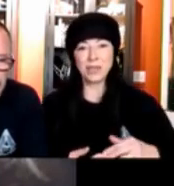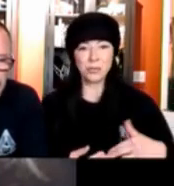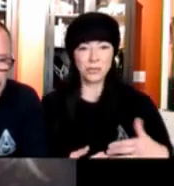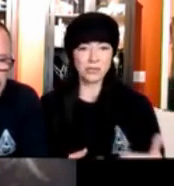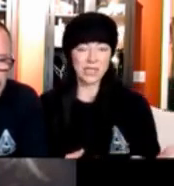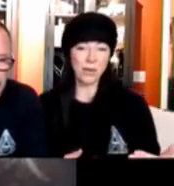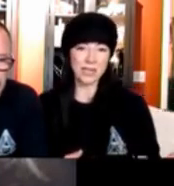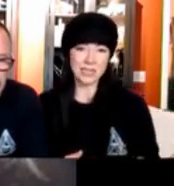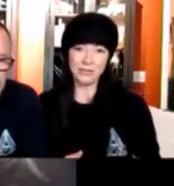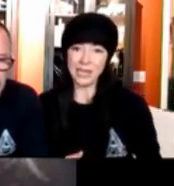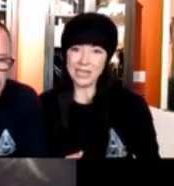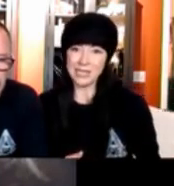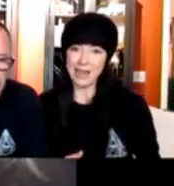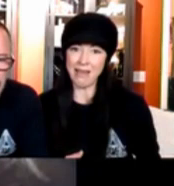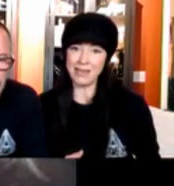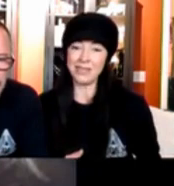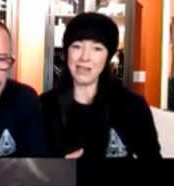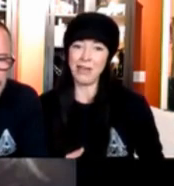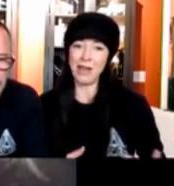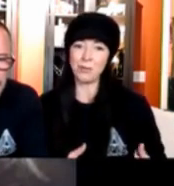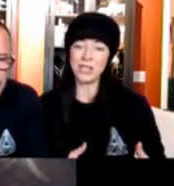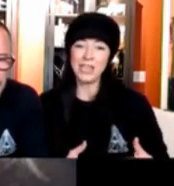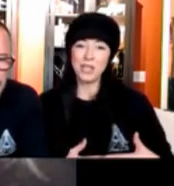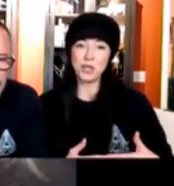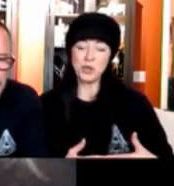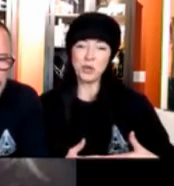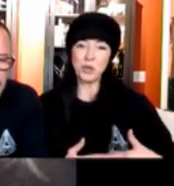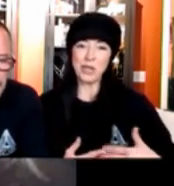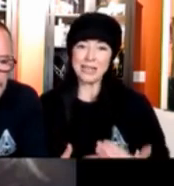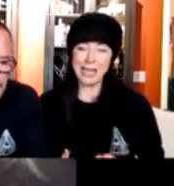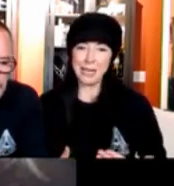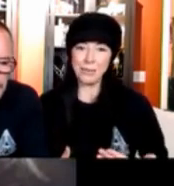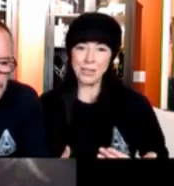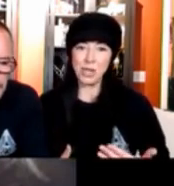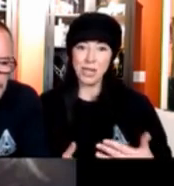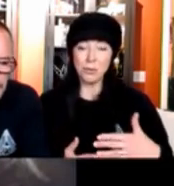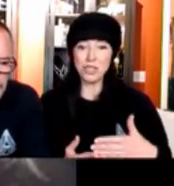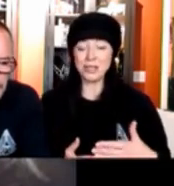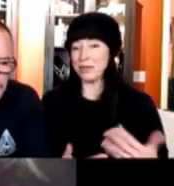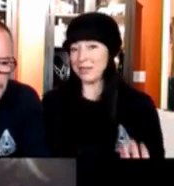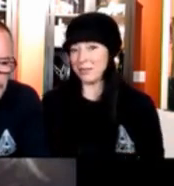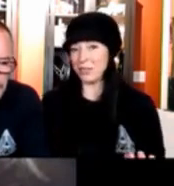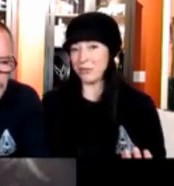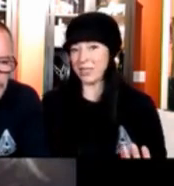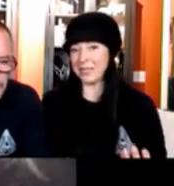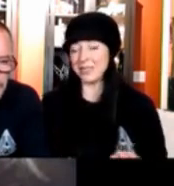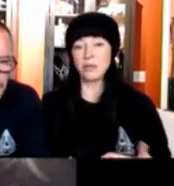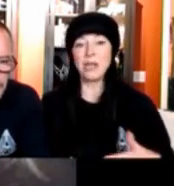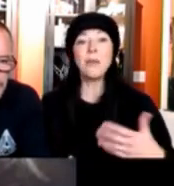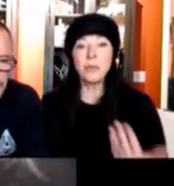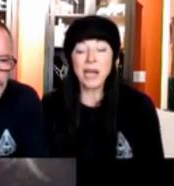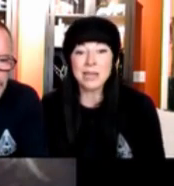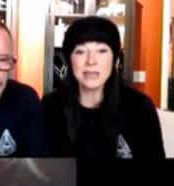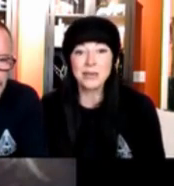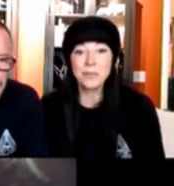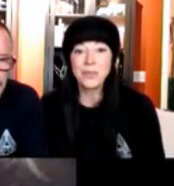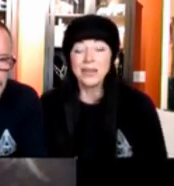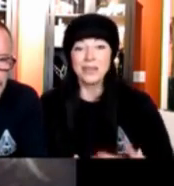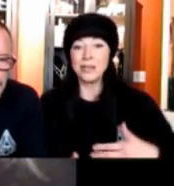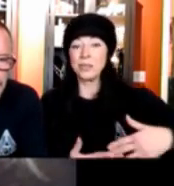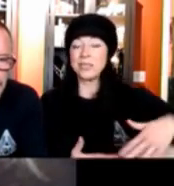films depict wolves in a positive light and have helped to create that image, which is a great image for kids. So now when we